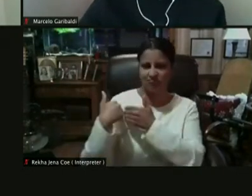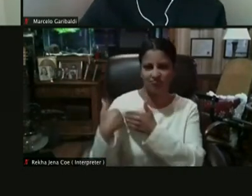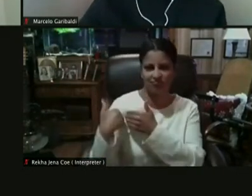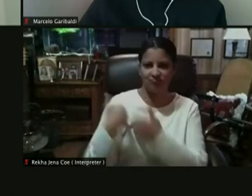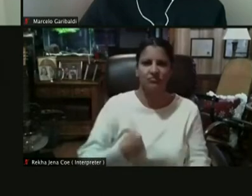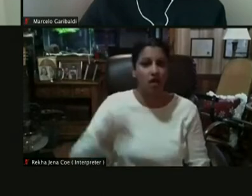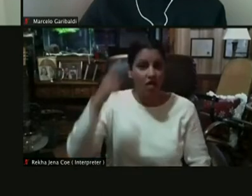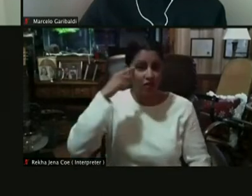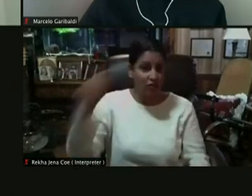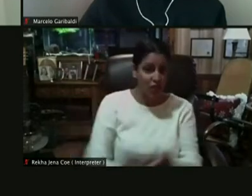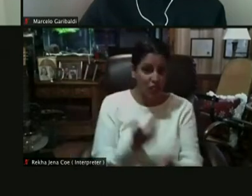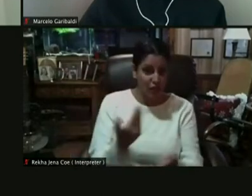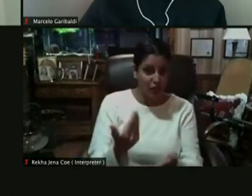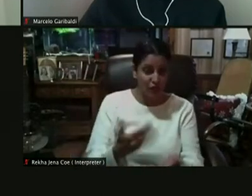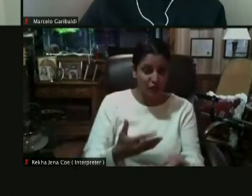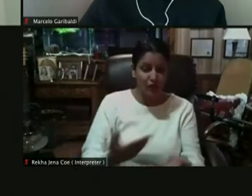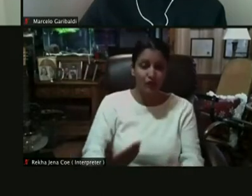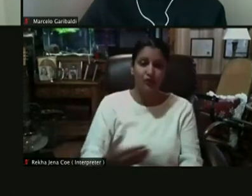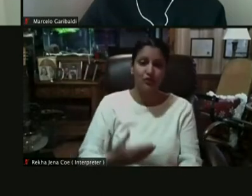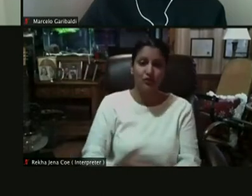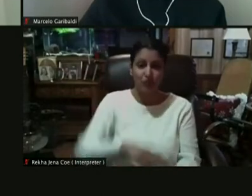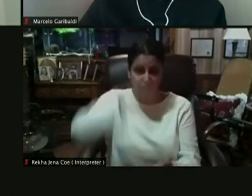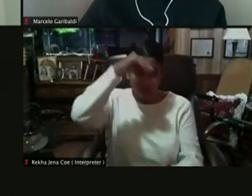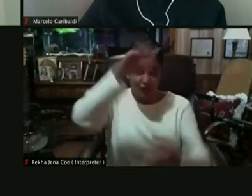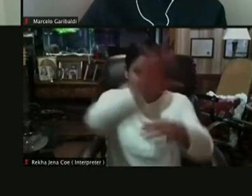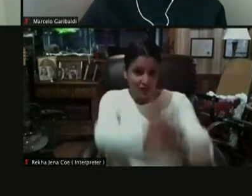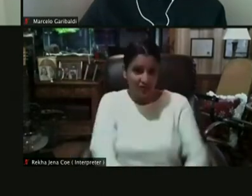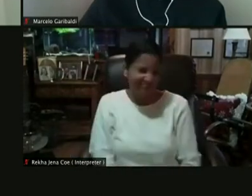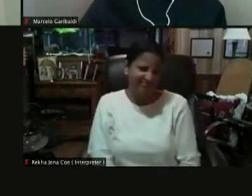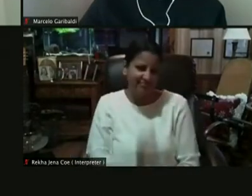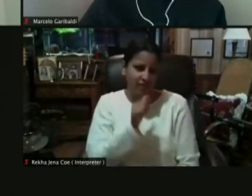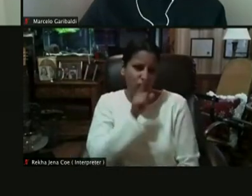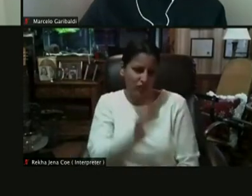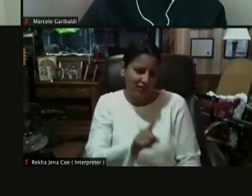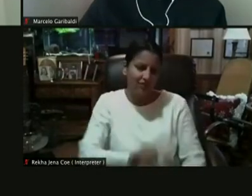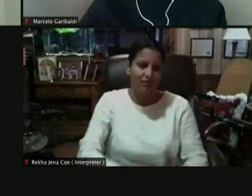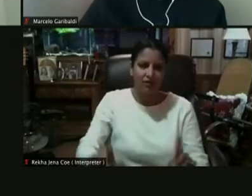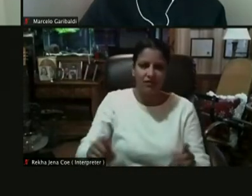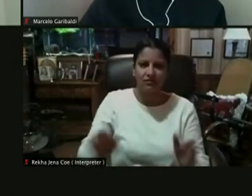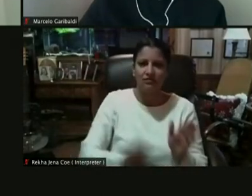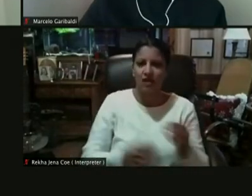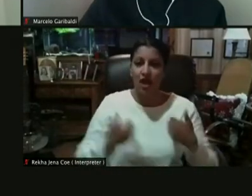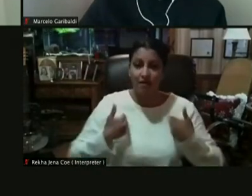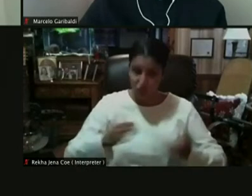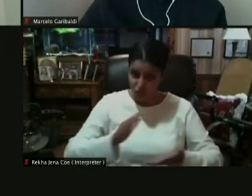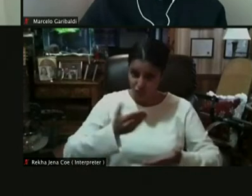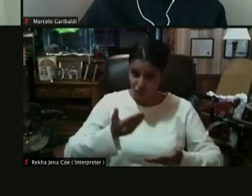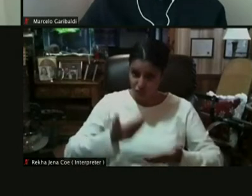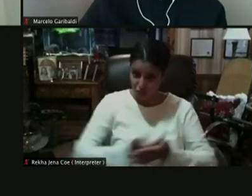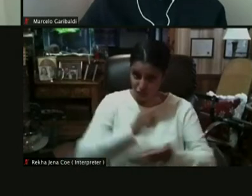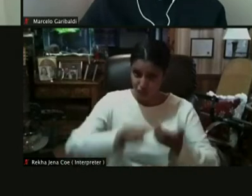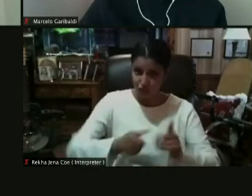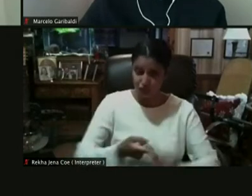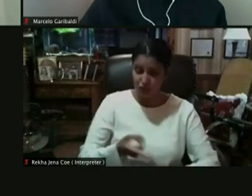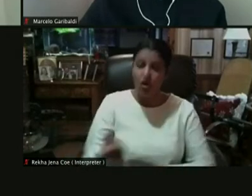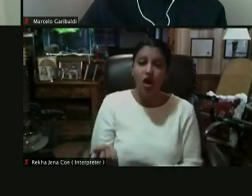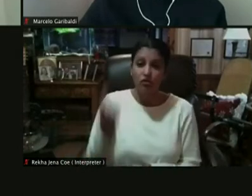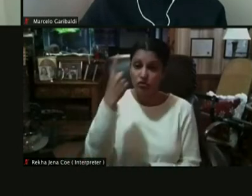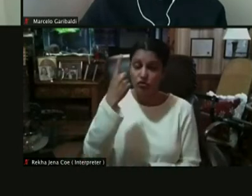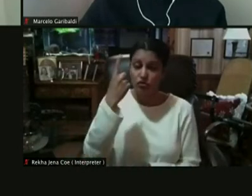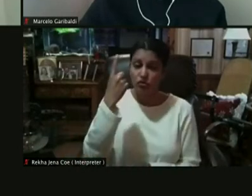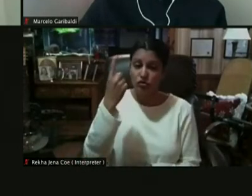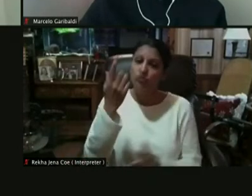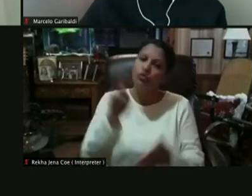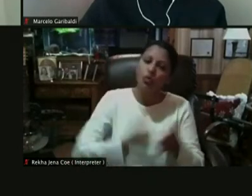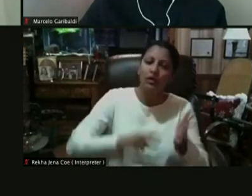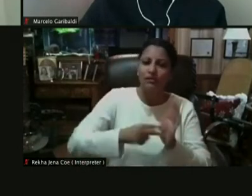learn some new habits, not quite so much, but I did develop some new friends, and I understood what it meant to be a part of a team